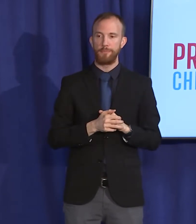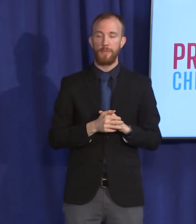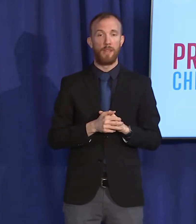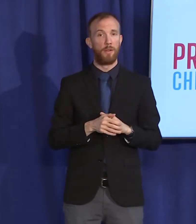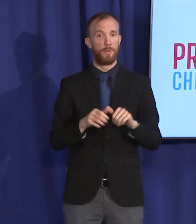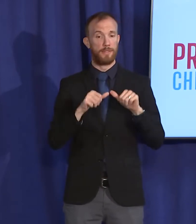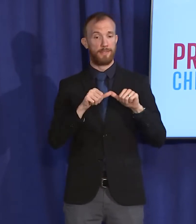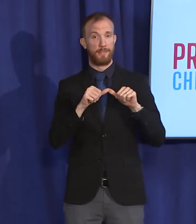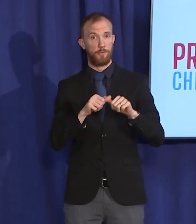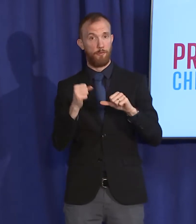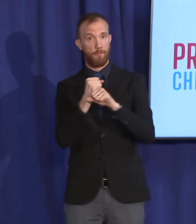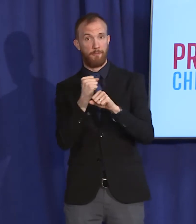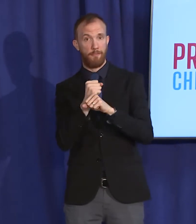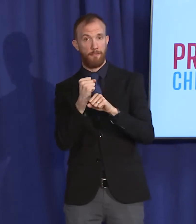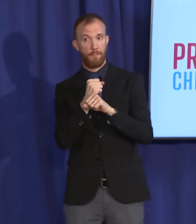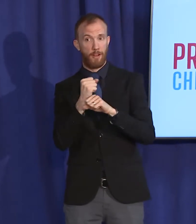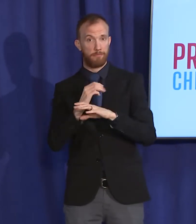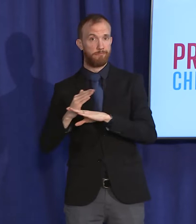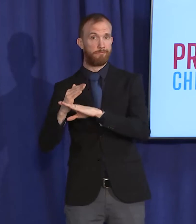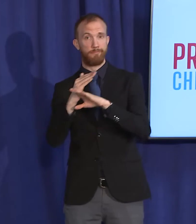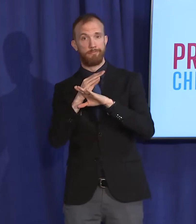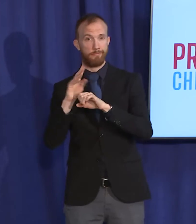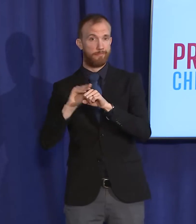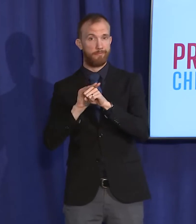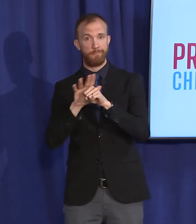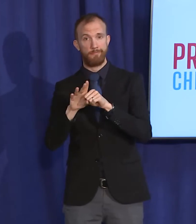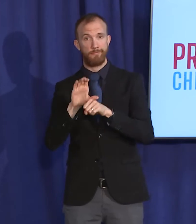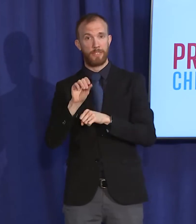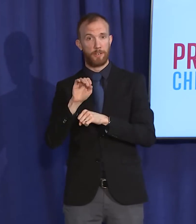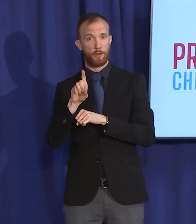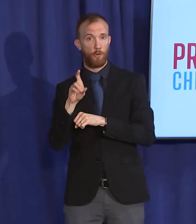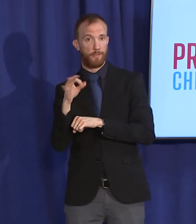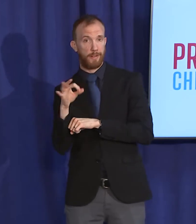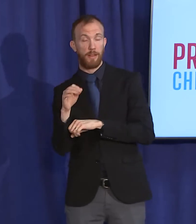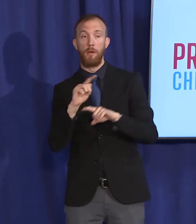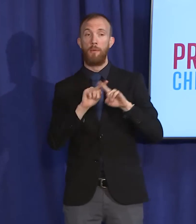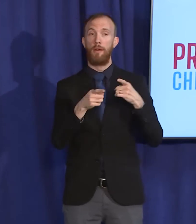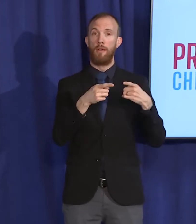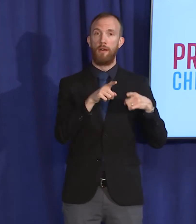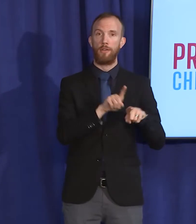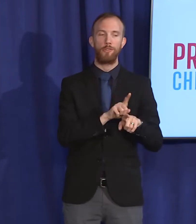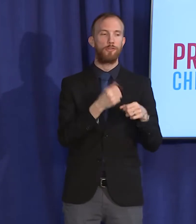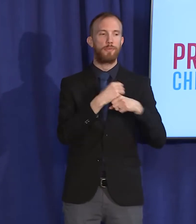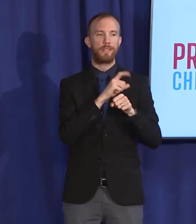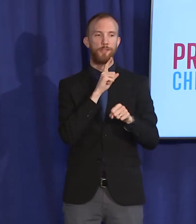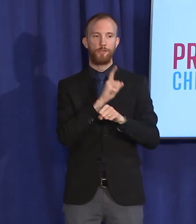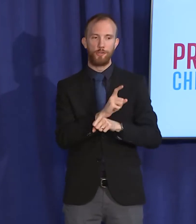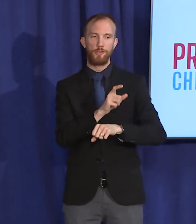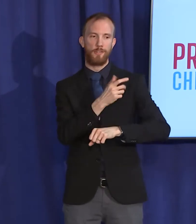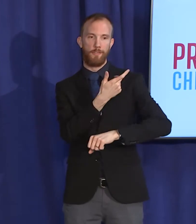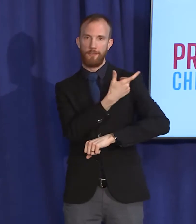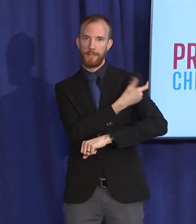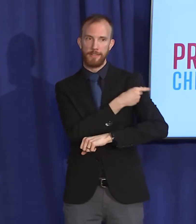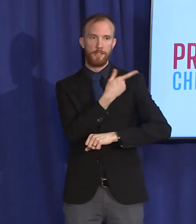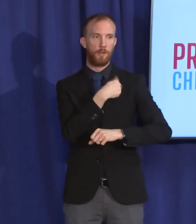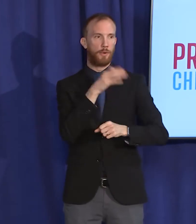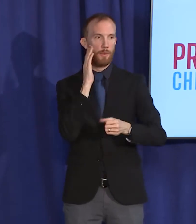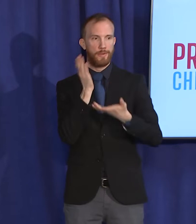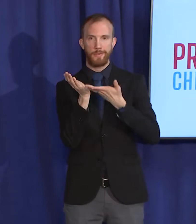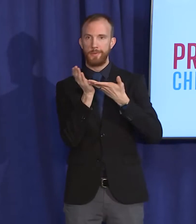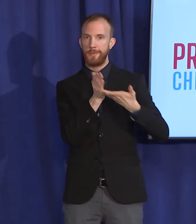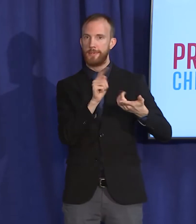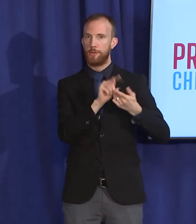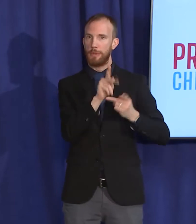against COVID-19 and also in other life-saving work of getting vaccine to our residents who need it most. This